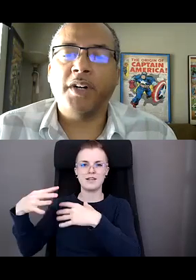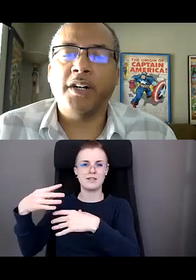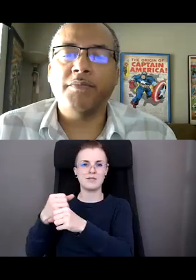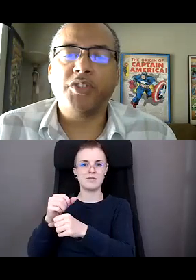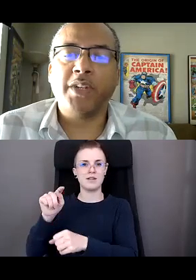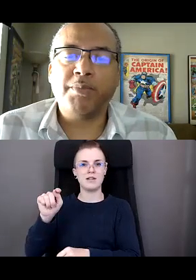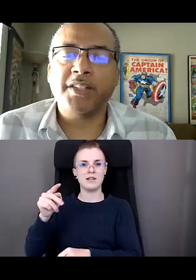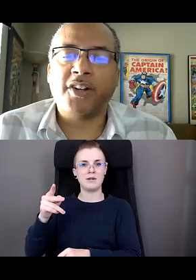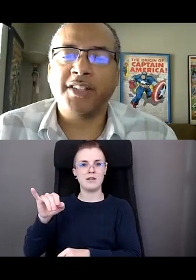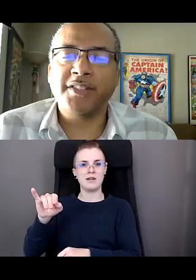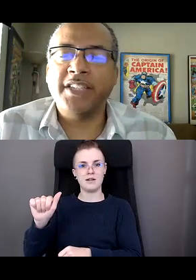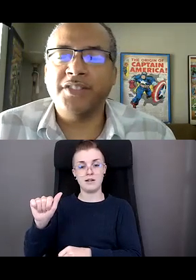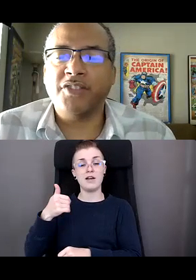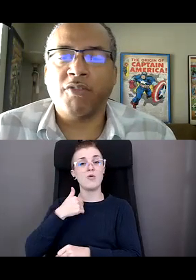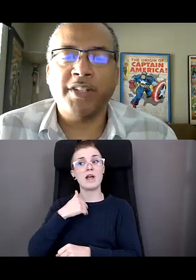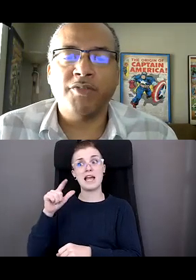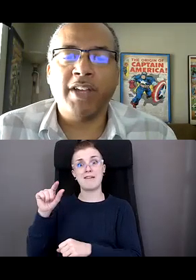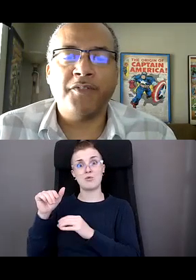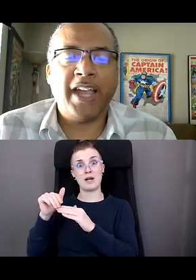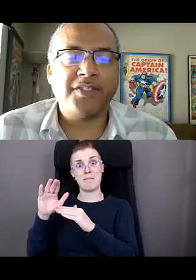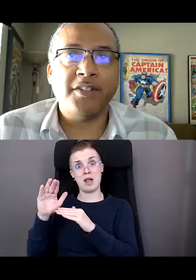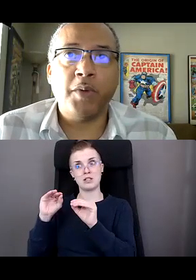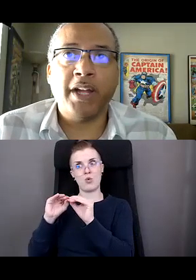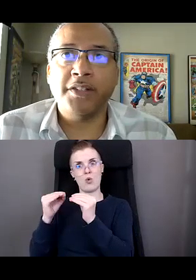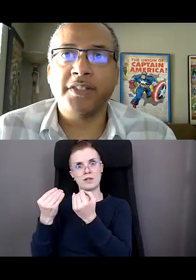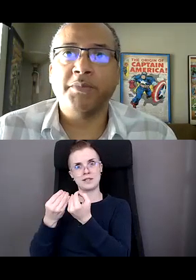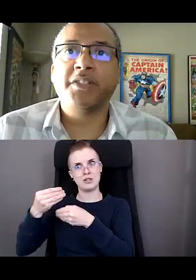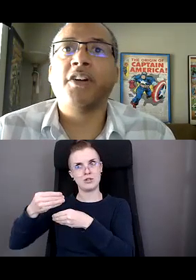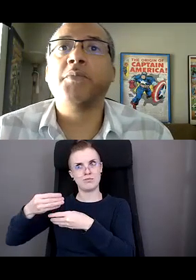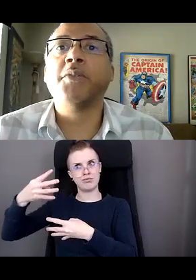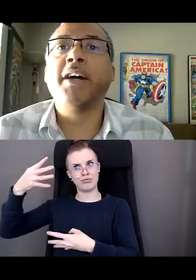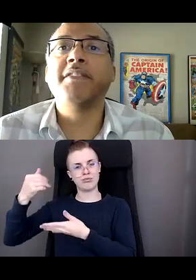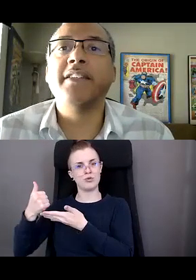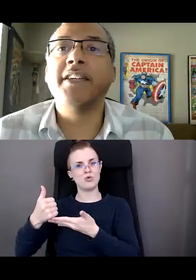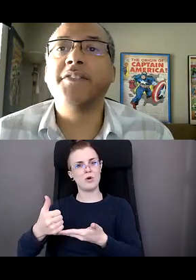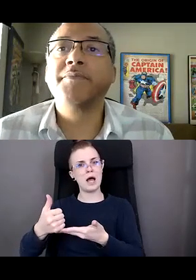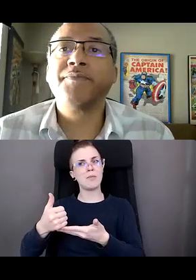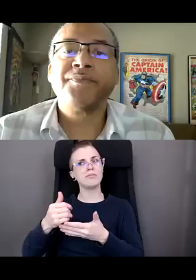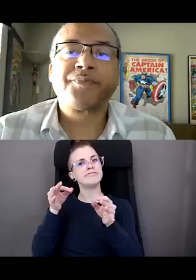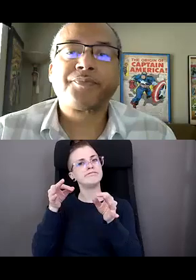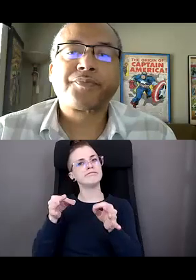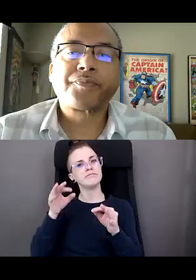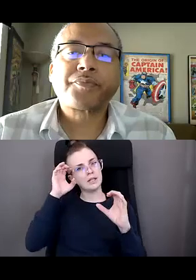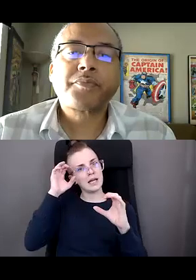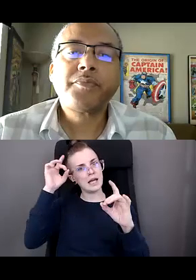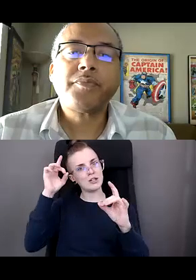have 20 plus organizations and growing to raise vaccine awareness, and I'm going to talk more about that later.